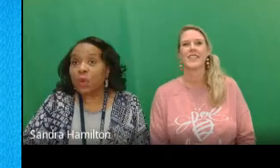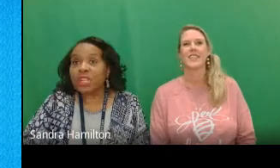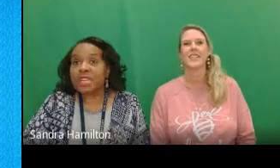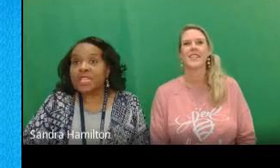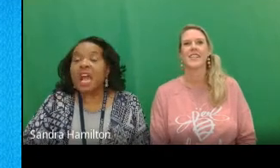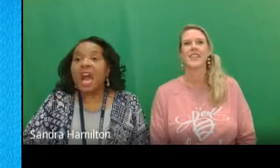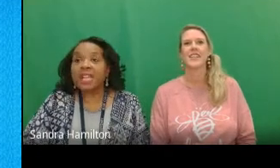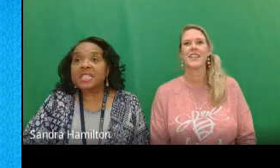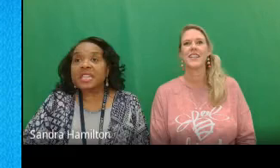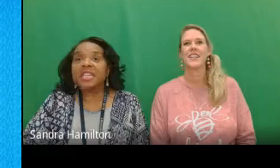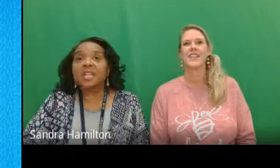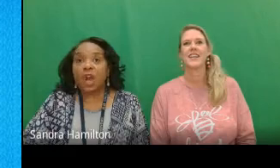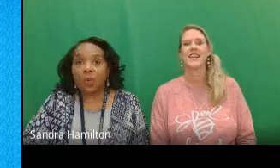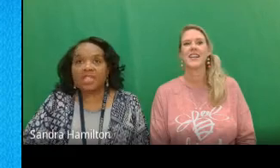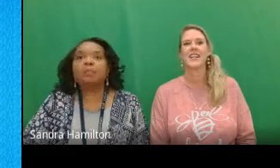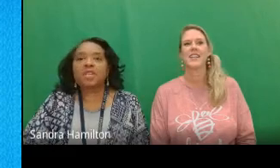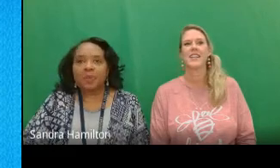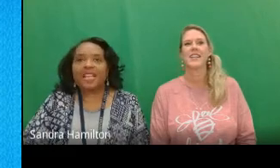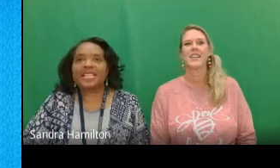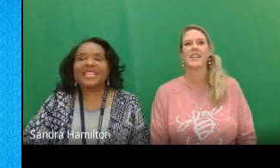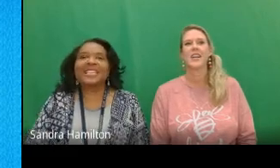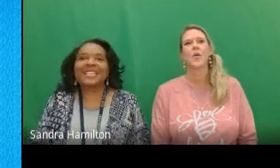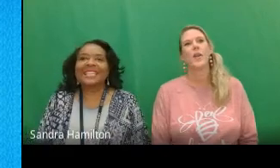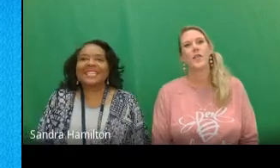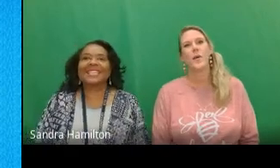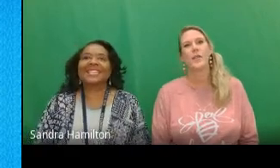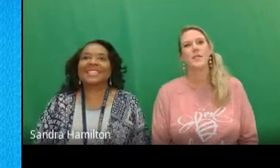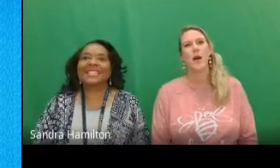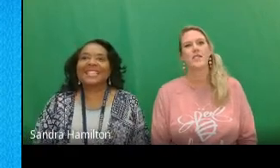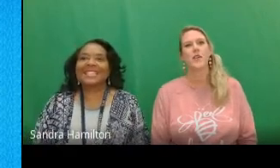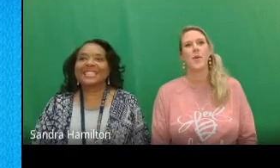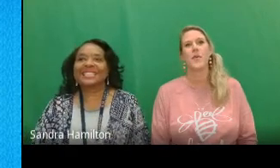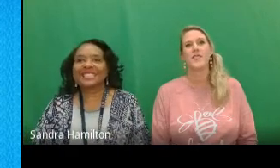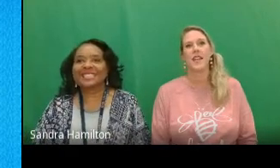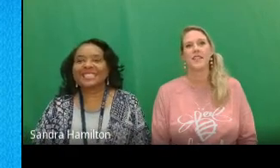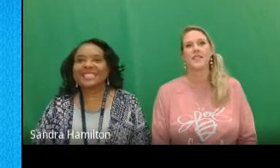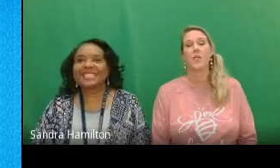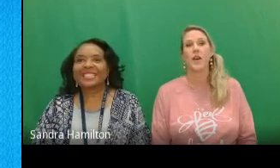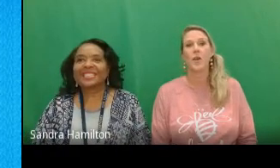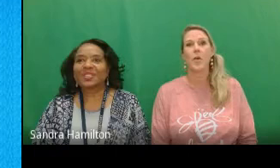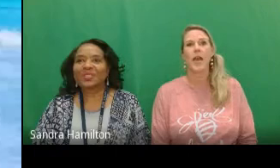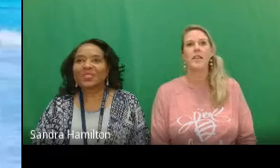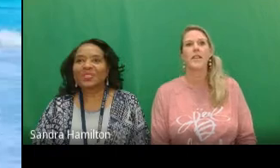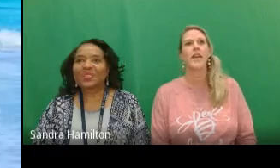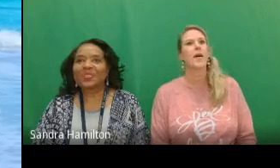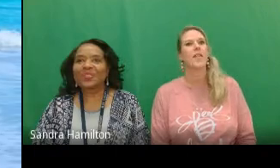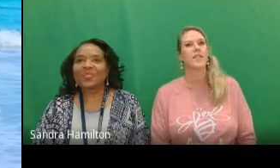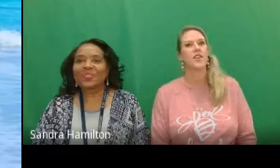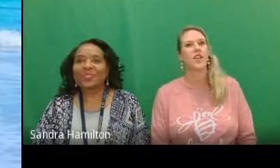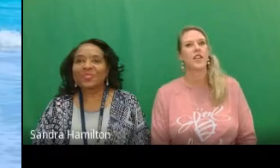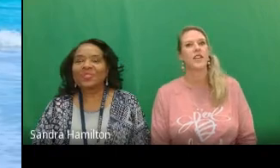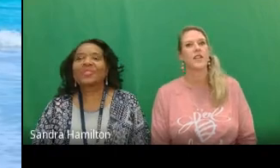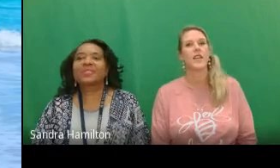character word is honesty is always the best policy. Would everyone please pause for a moment of silence? And while you are quiet, think about